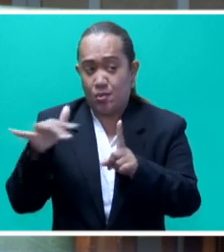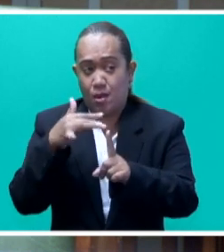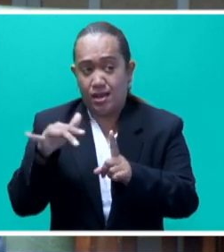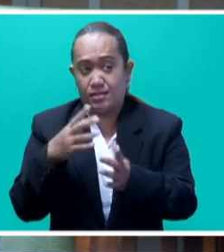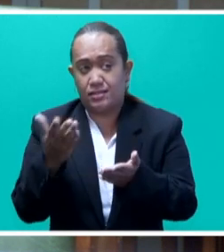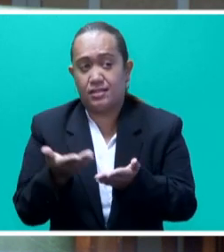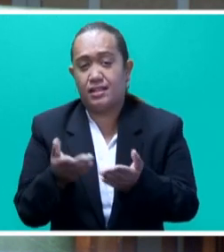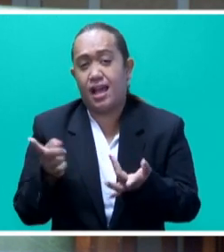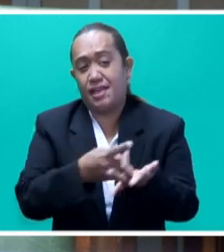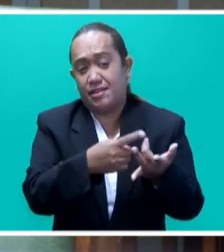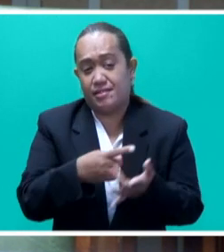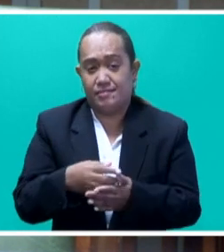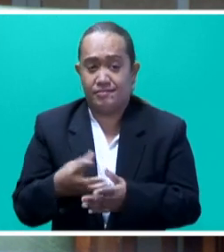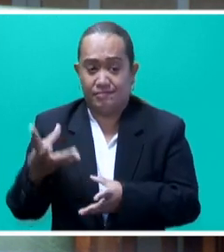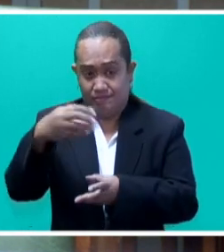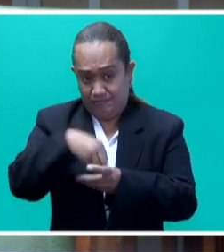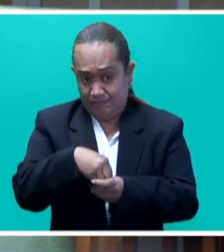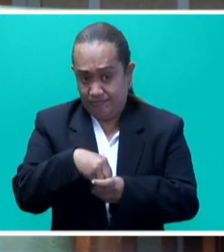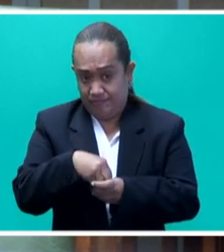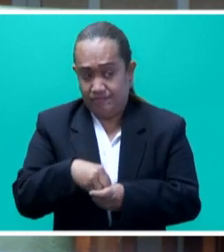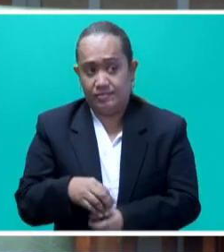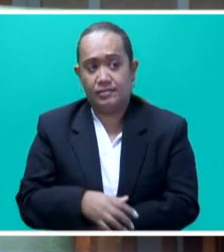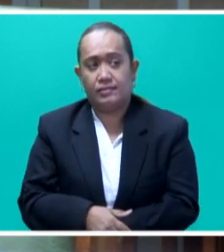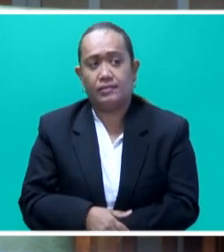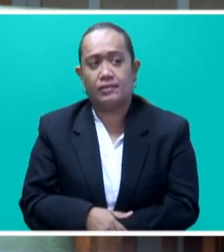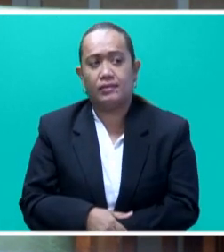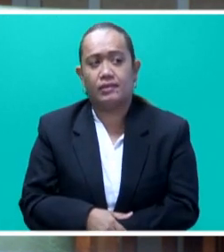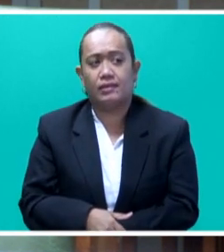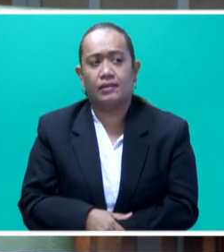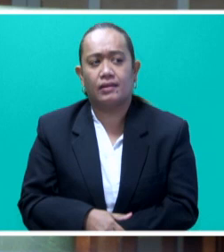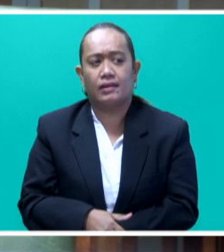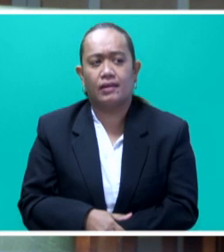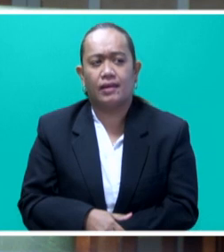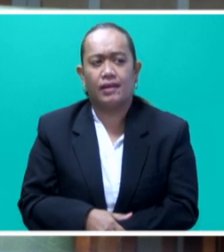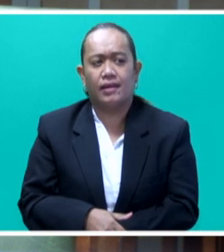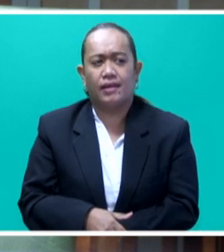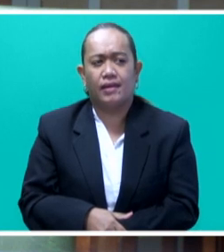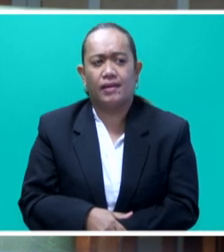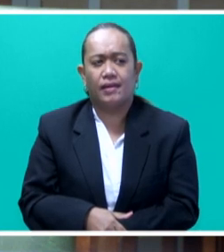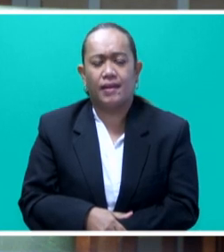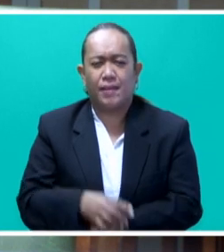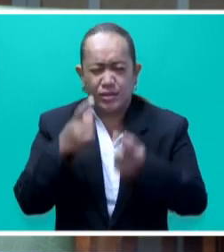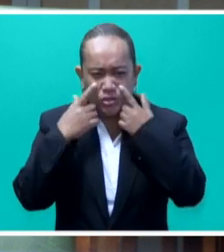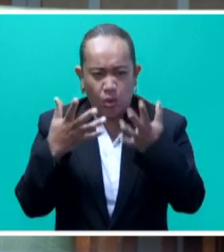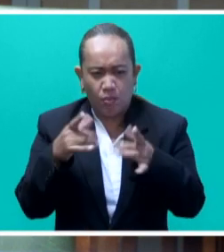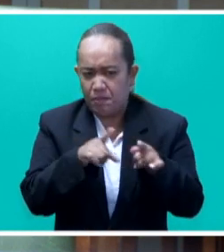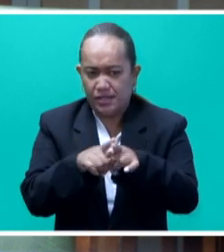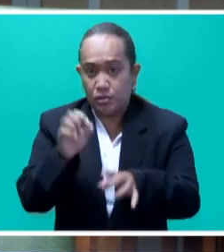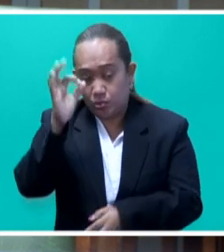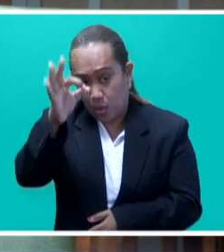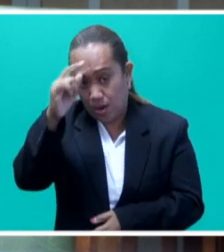Speaker, sir, this statement is actually very far and wide-reaching and in fact demonstrates he does not understand what is